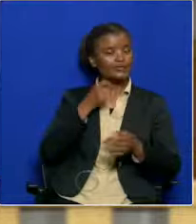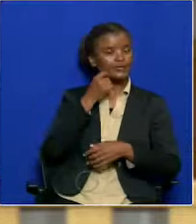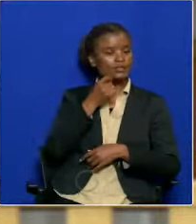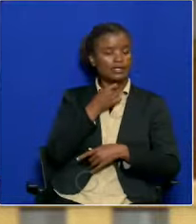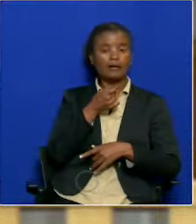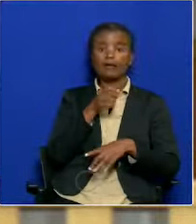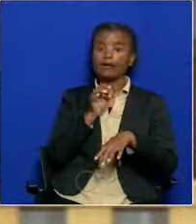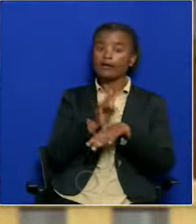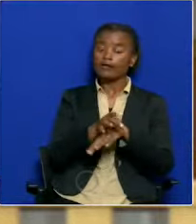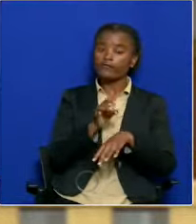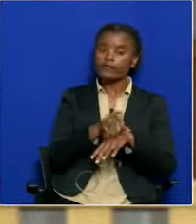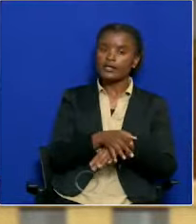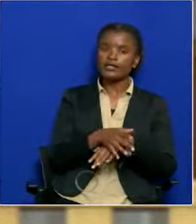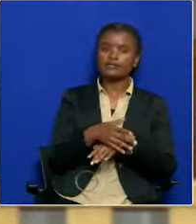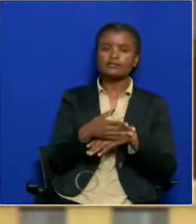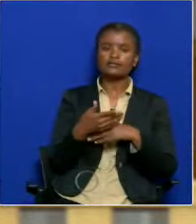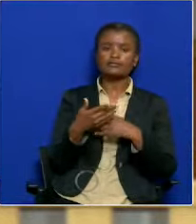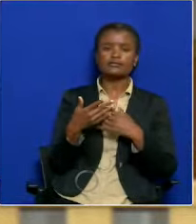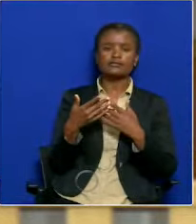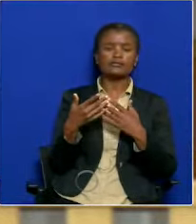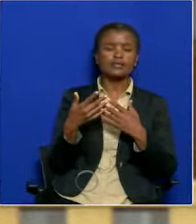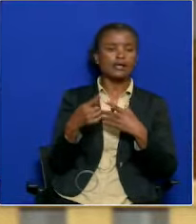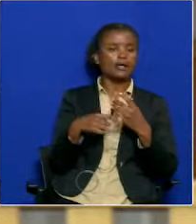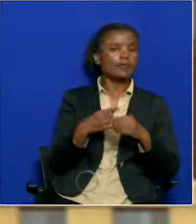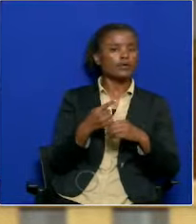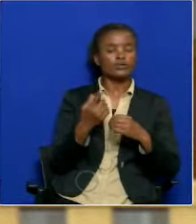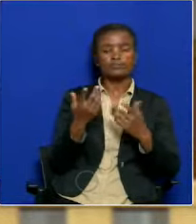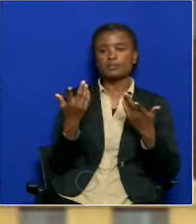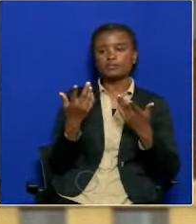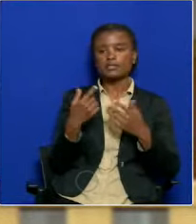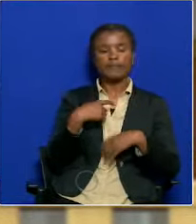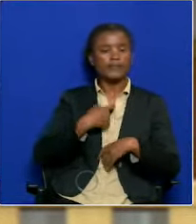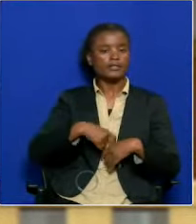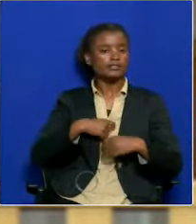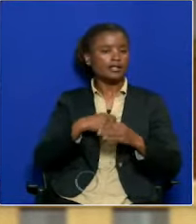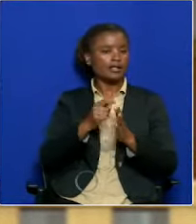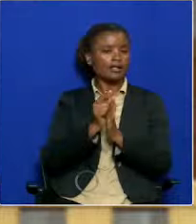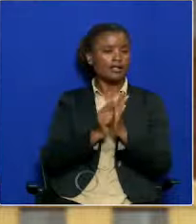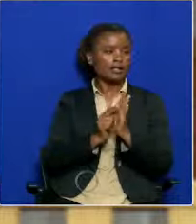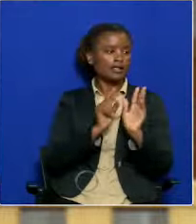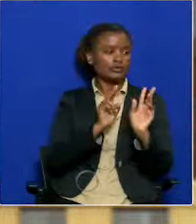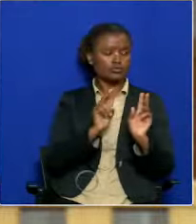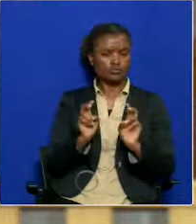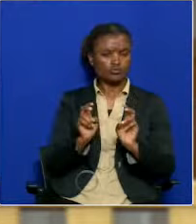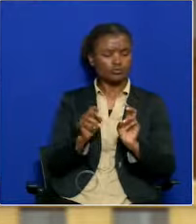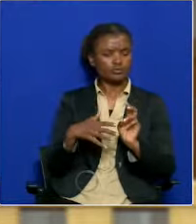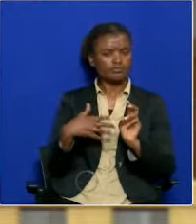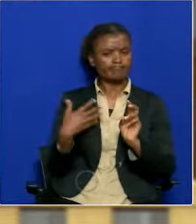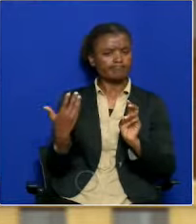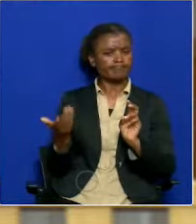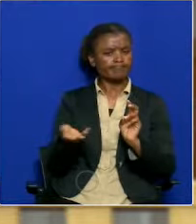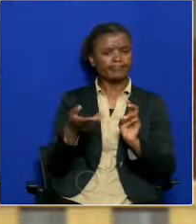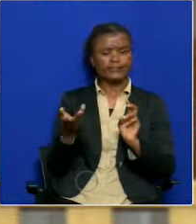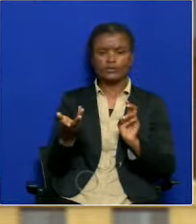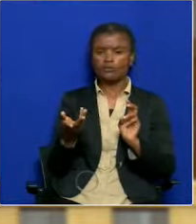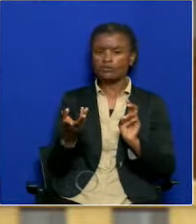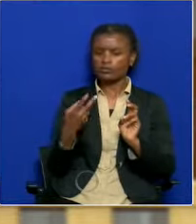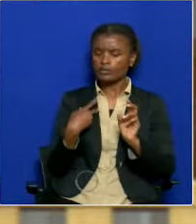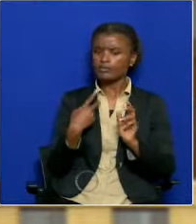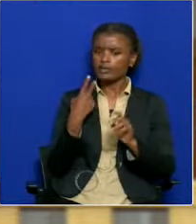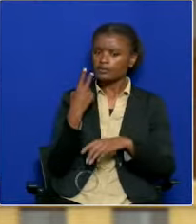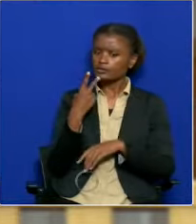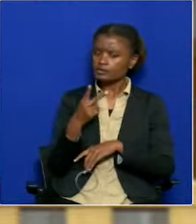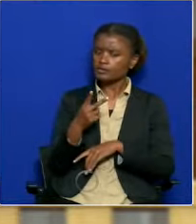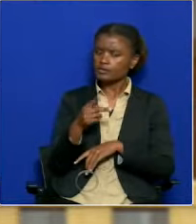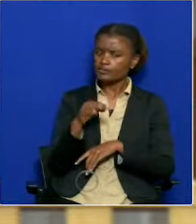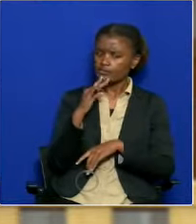on personal legal matters. So it seems to me that he's not wrong if